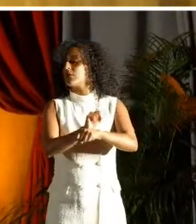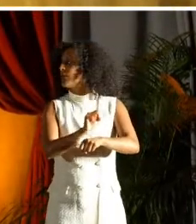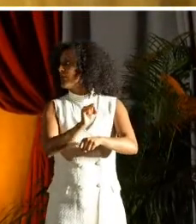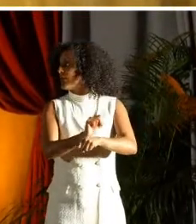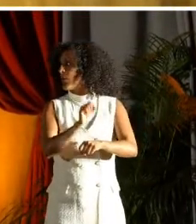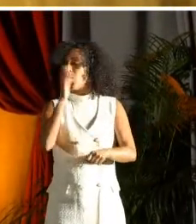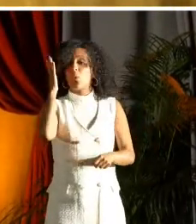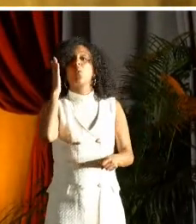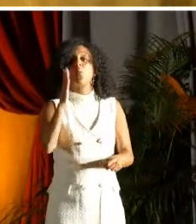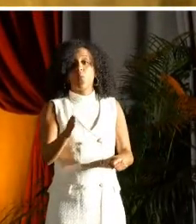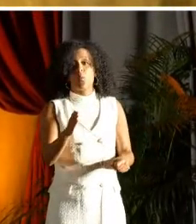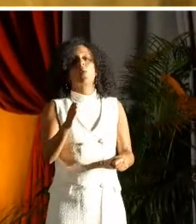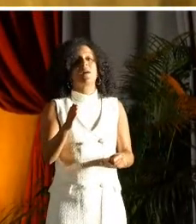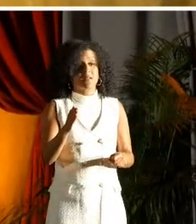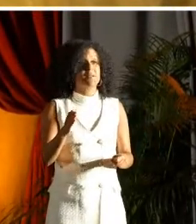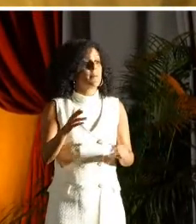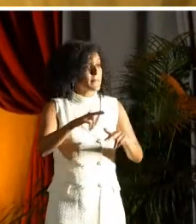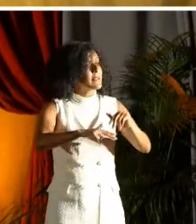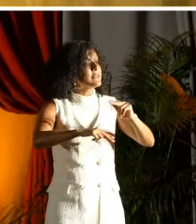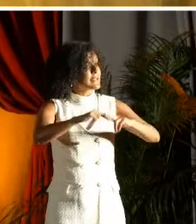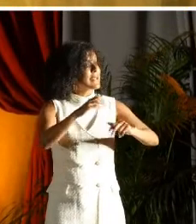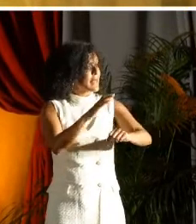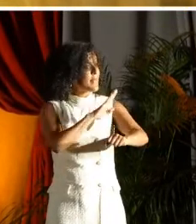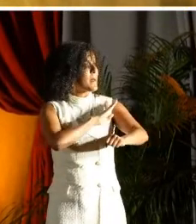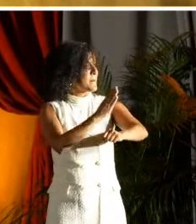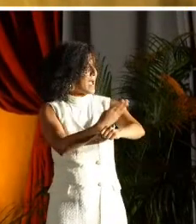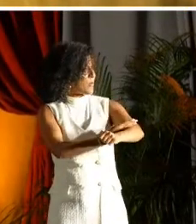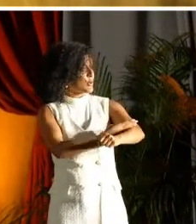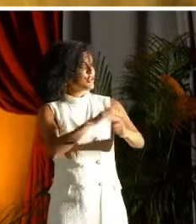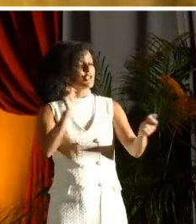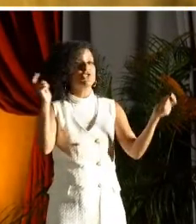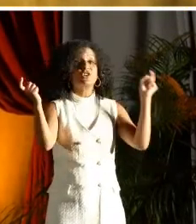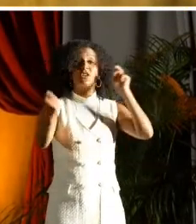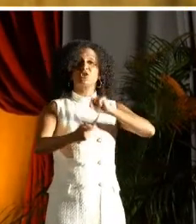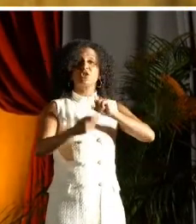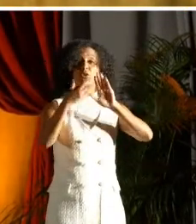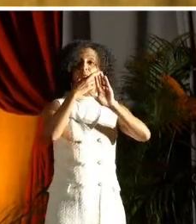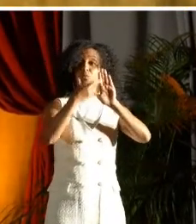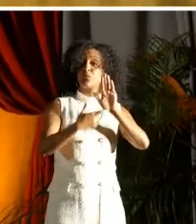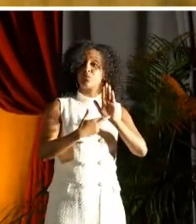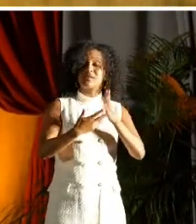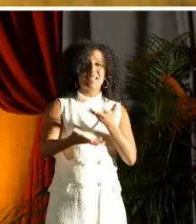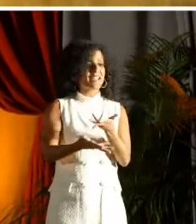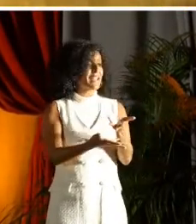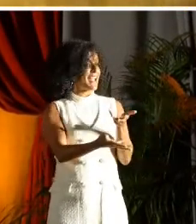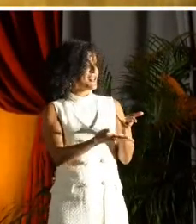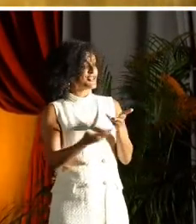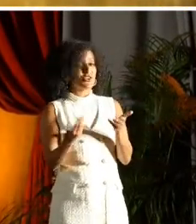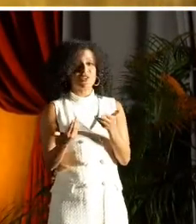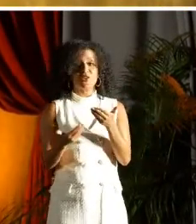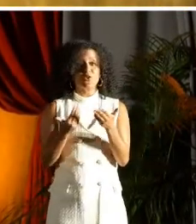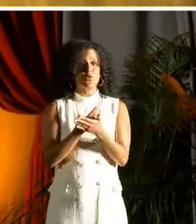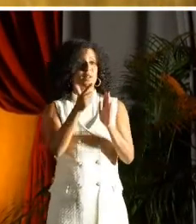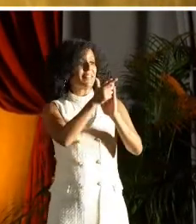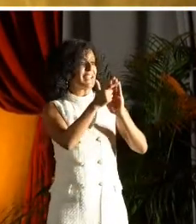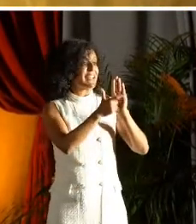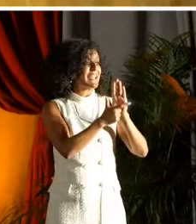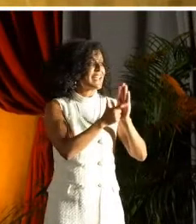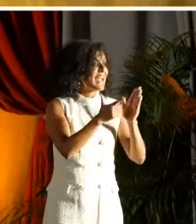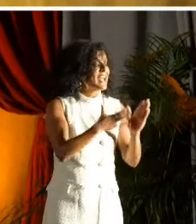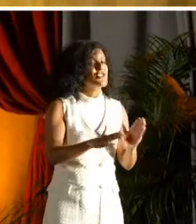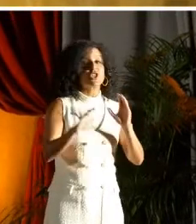the work ahead will be building the power, changing the rules, and engaging the next litigators and lawyers